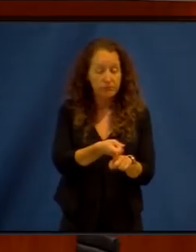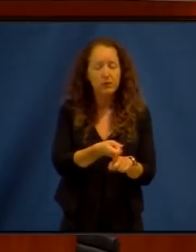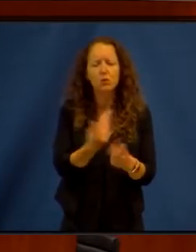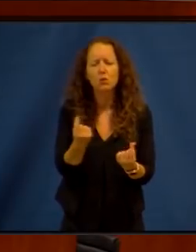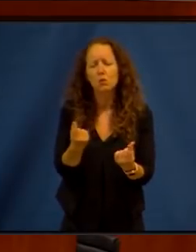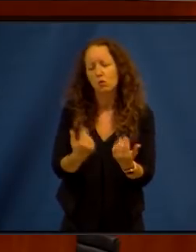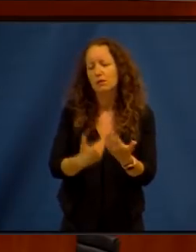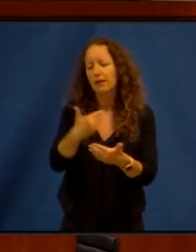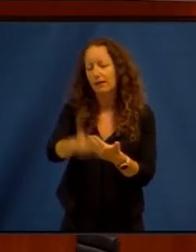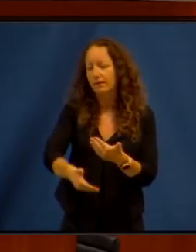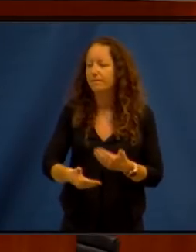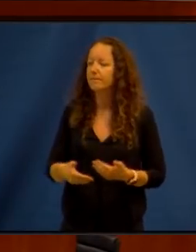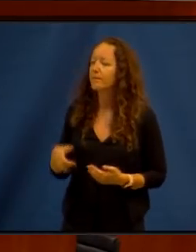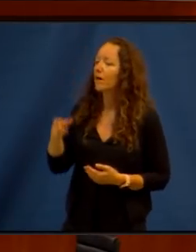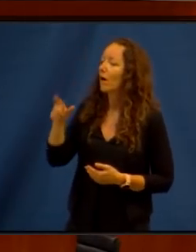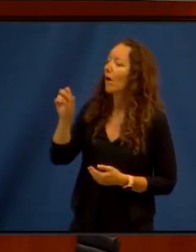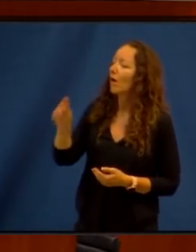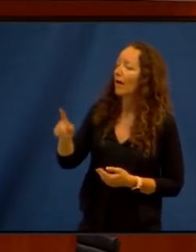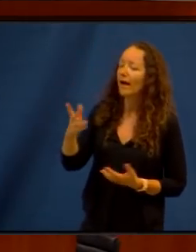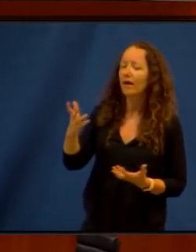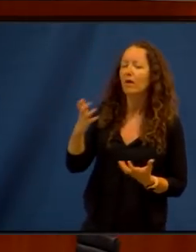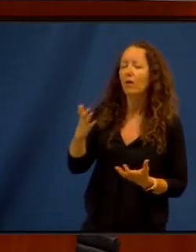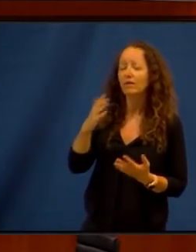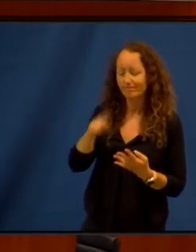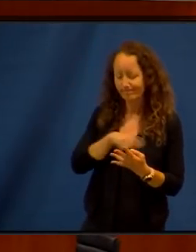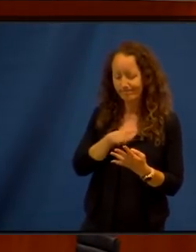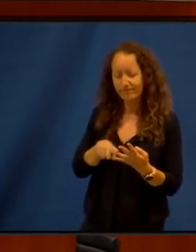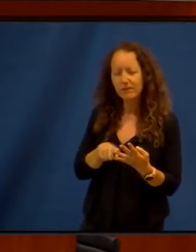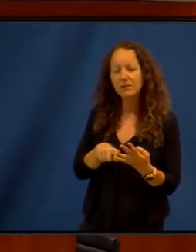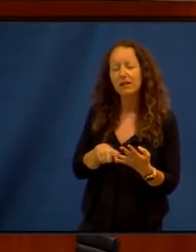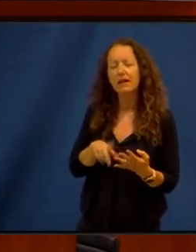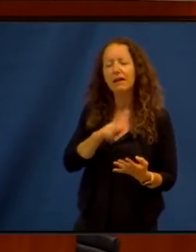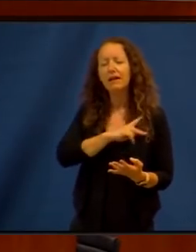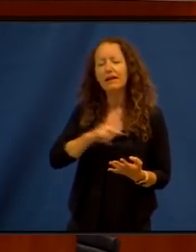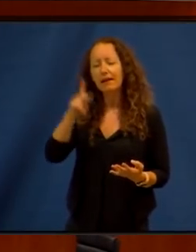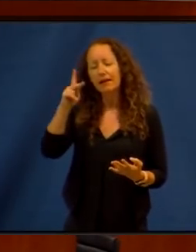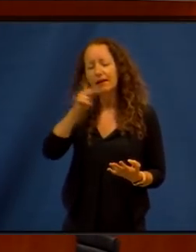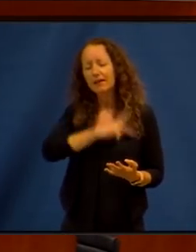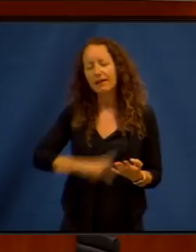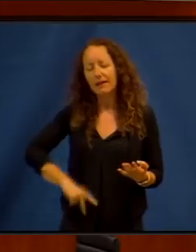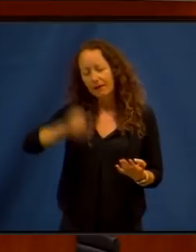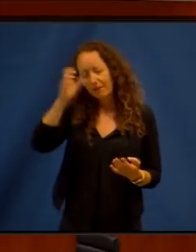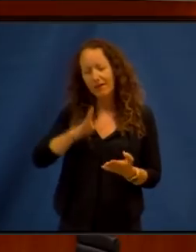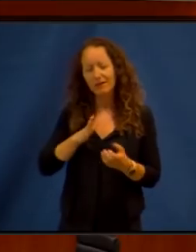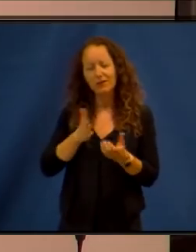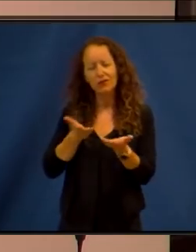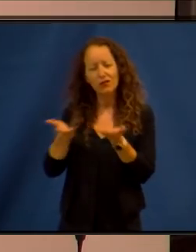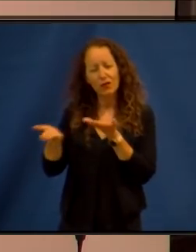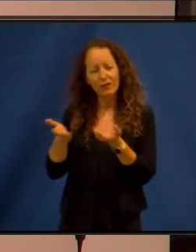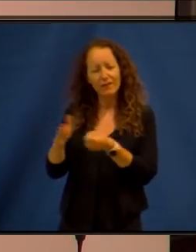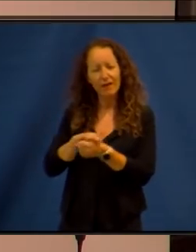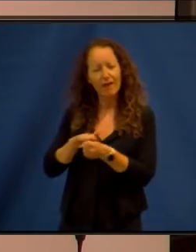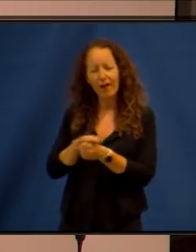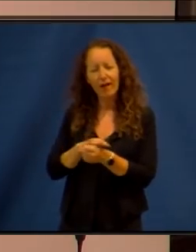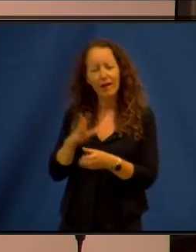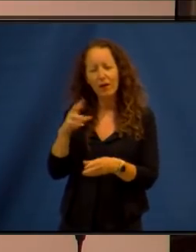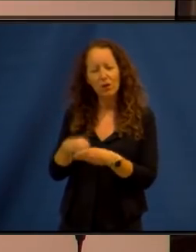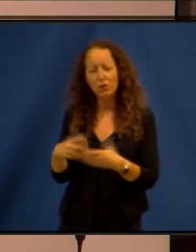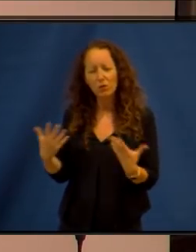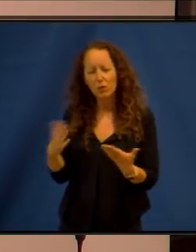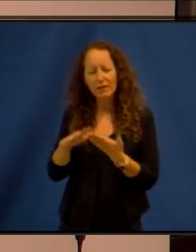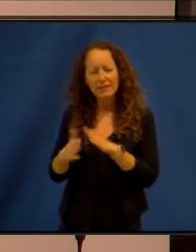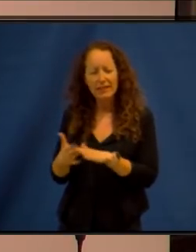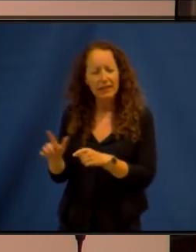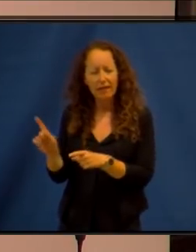the Kingman service area. Oh, shoot, we just put that up on our website also. I believe we finished that. Can they go there? Is